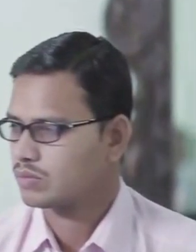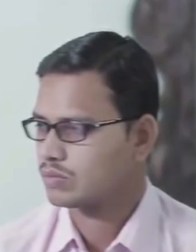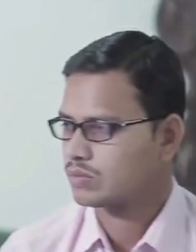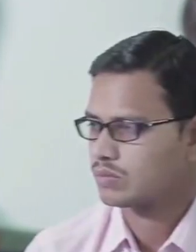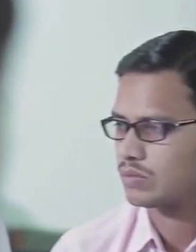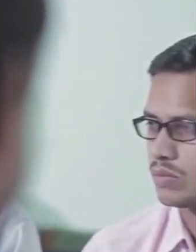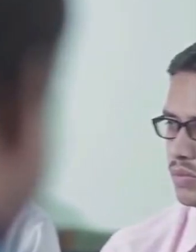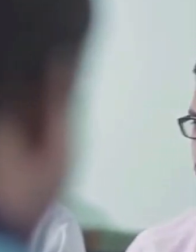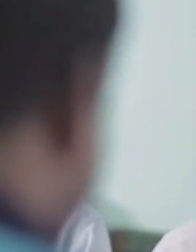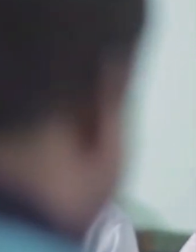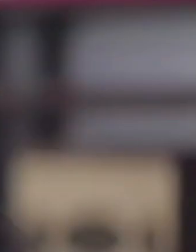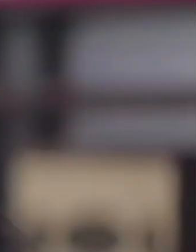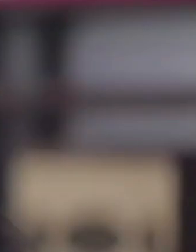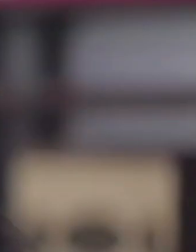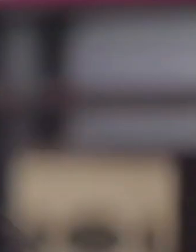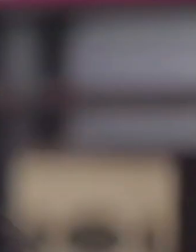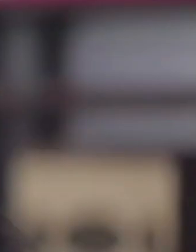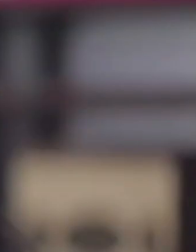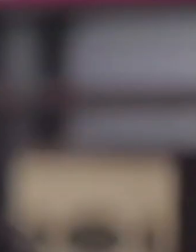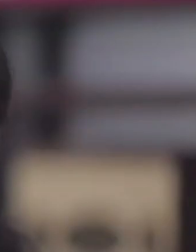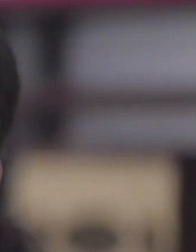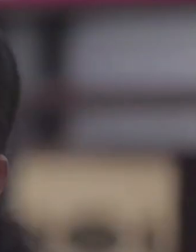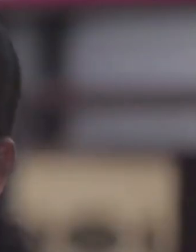like banking, telecalling, medical